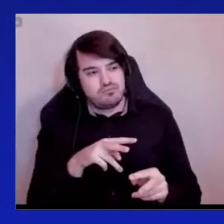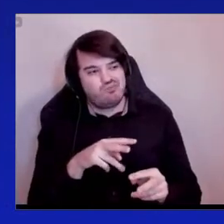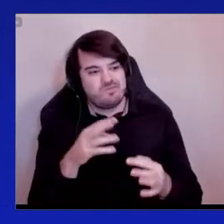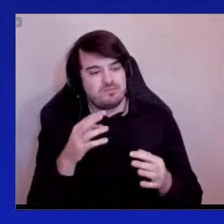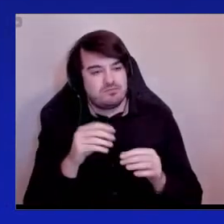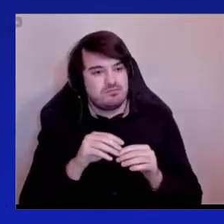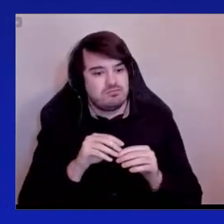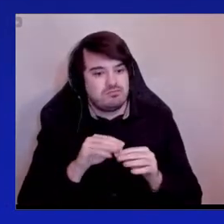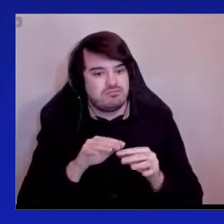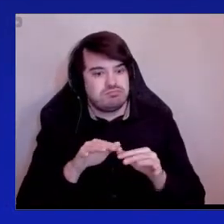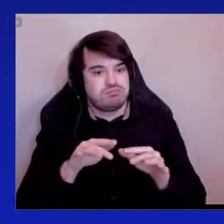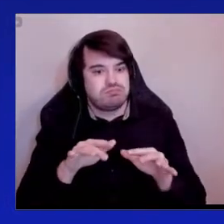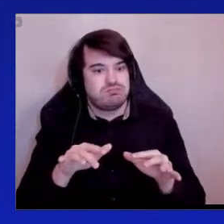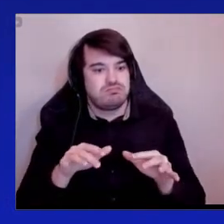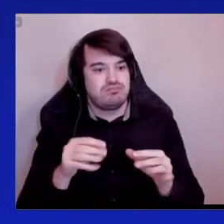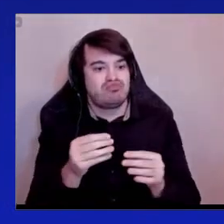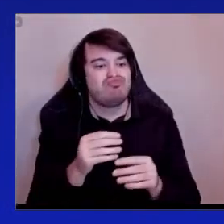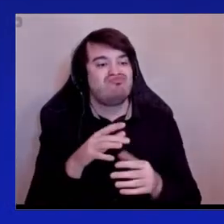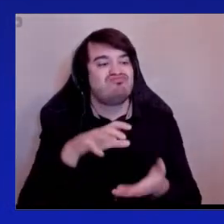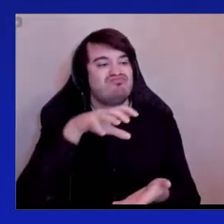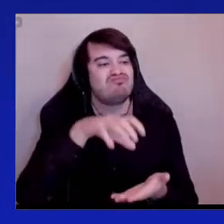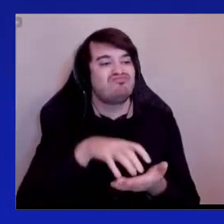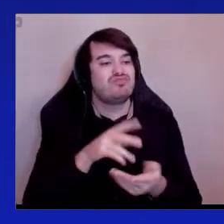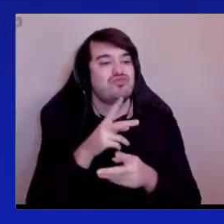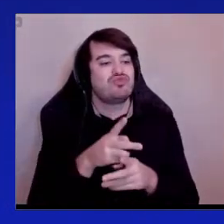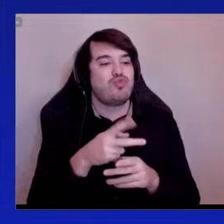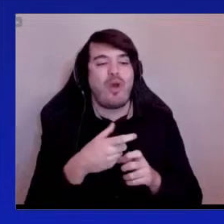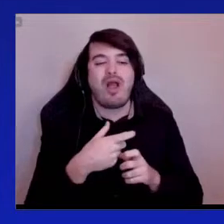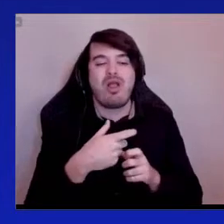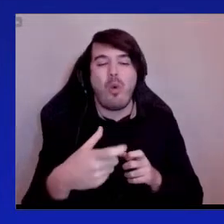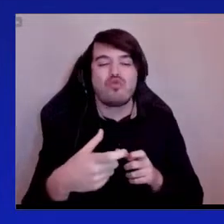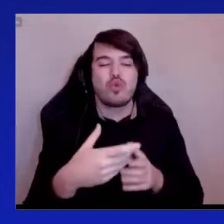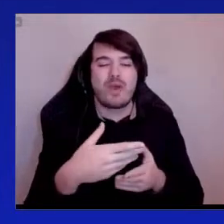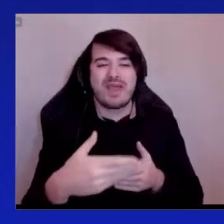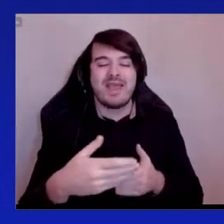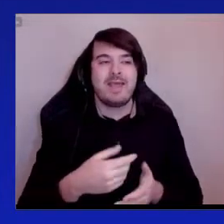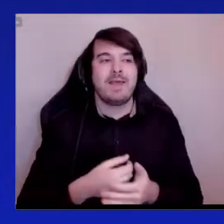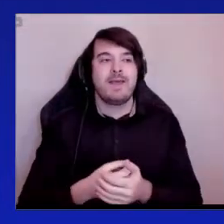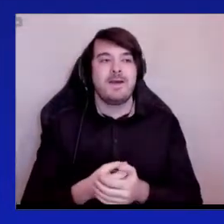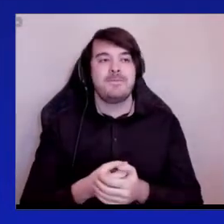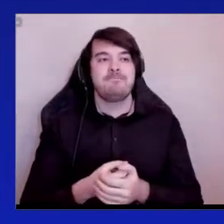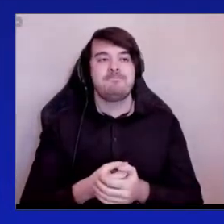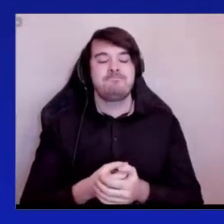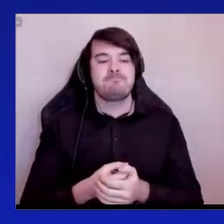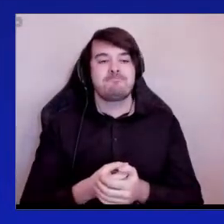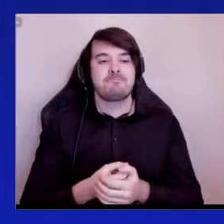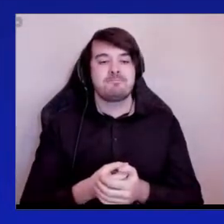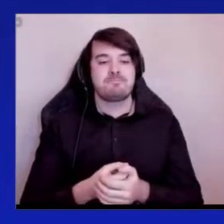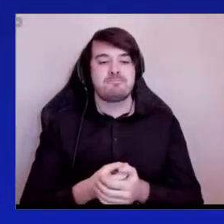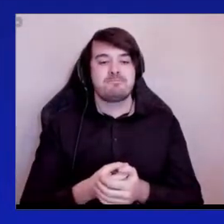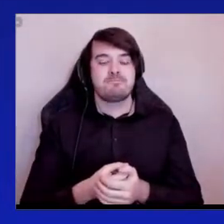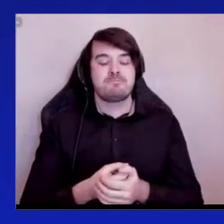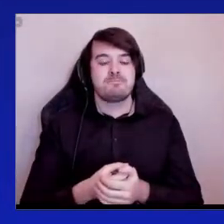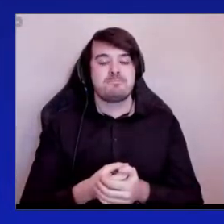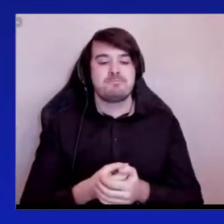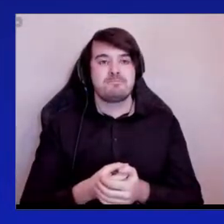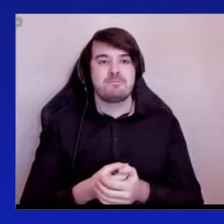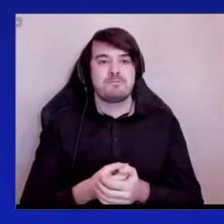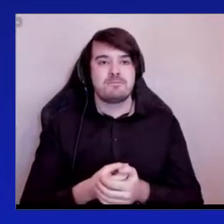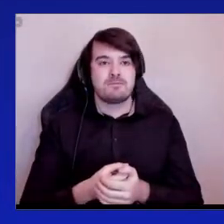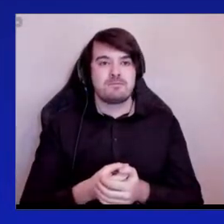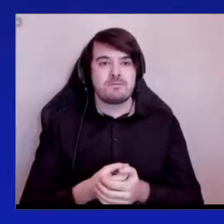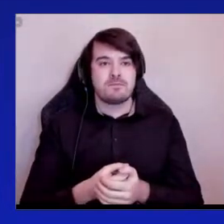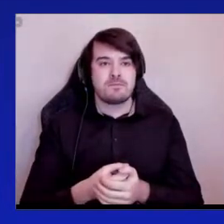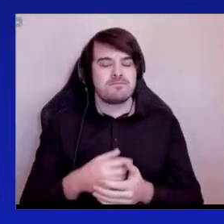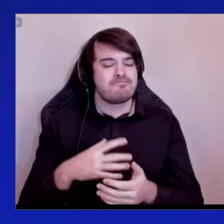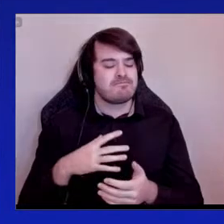how does an active outbreak situation in a care home affect the vaccine delivery on